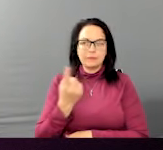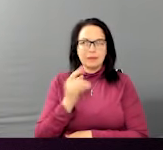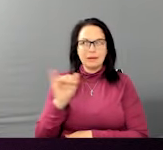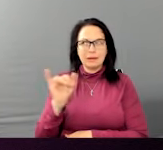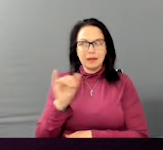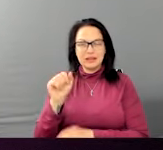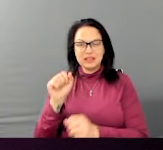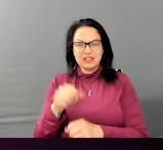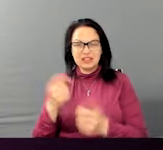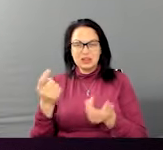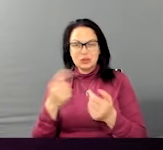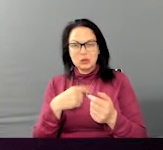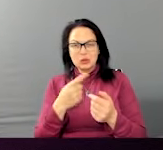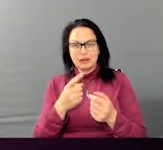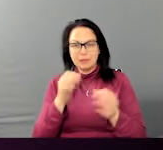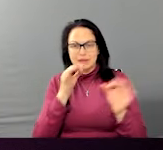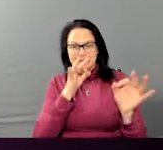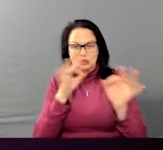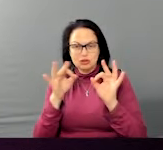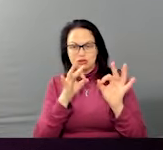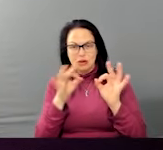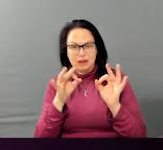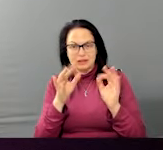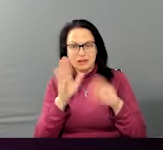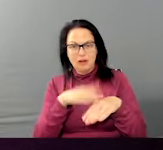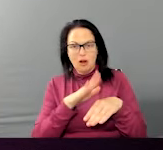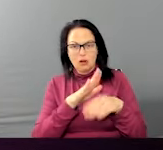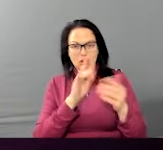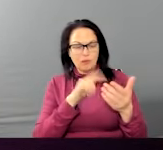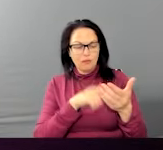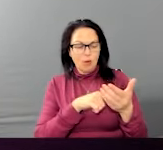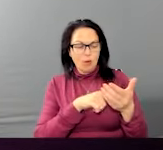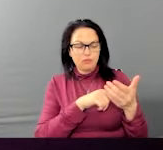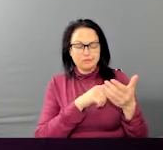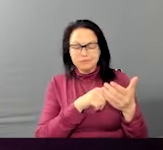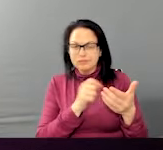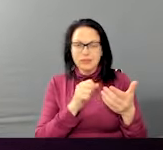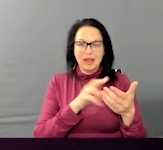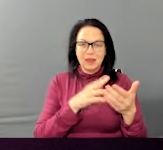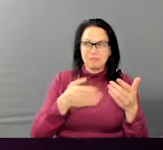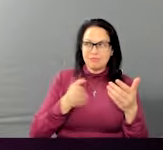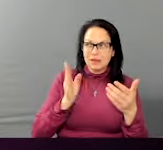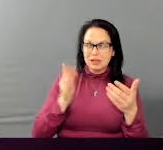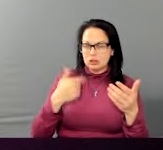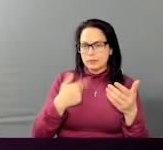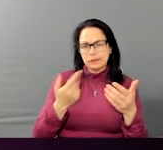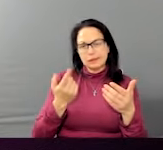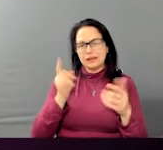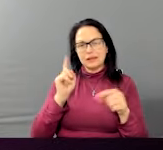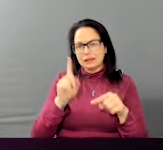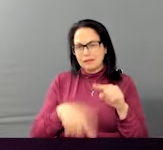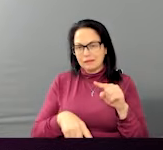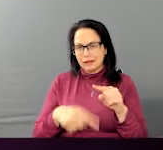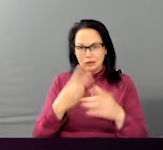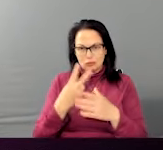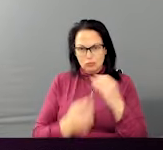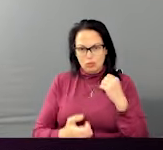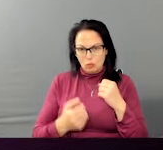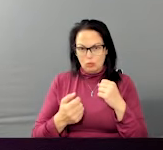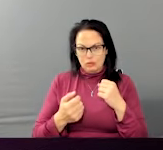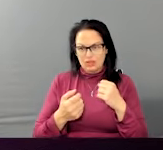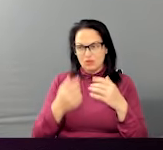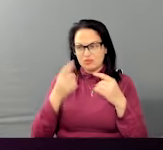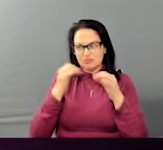and pay attention at the same time. And so I just want you to decide right now whether you're going to do one or the other, because you can't do both.